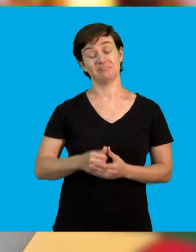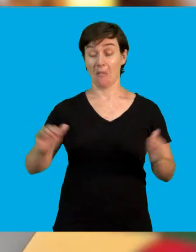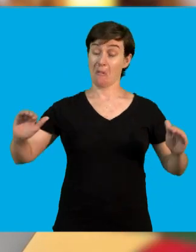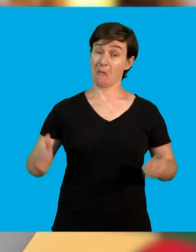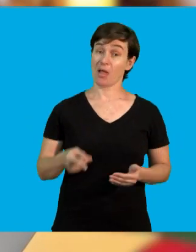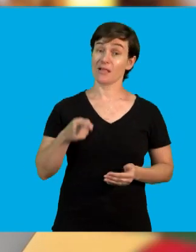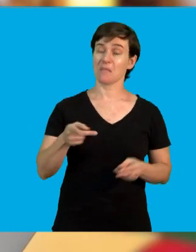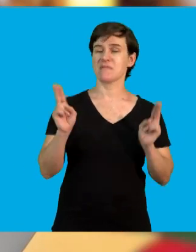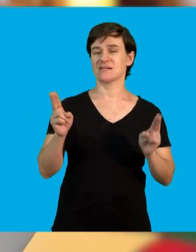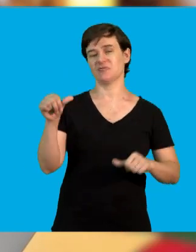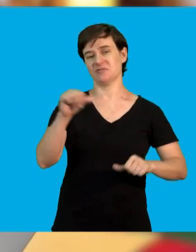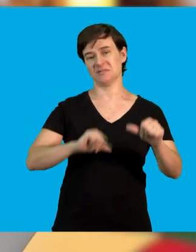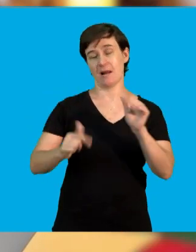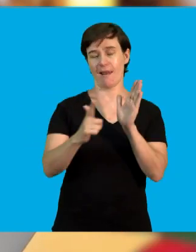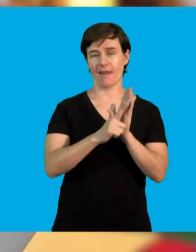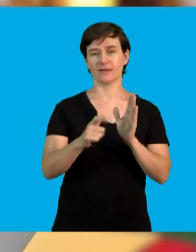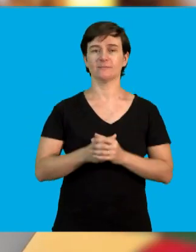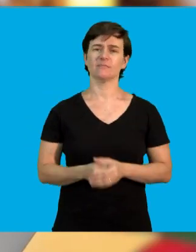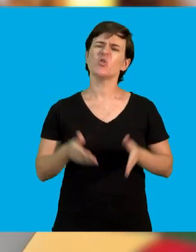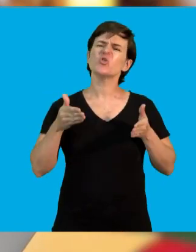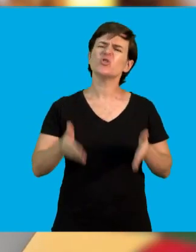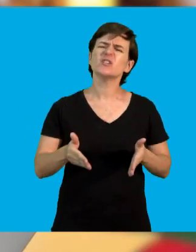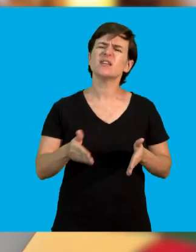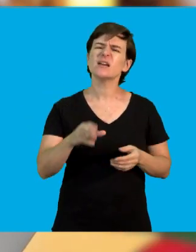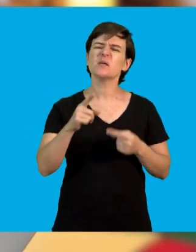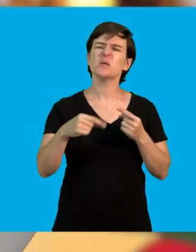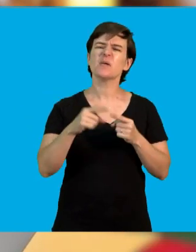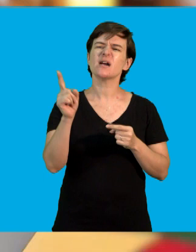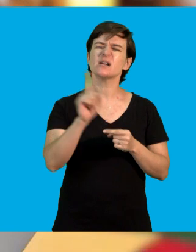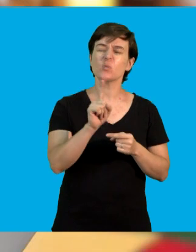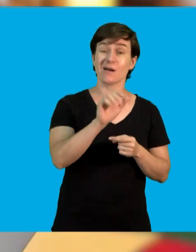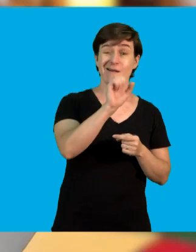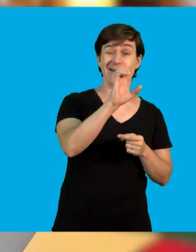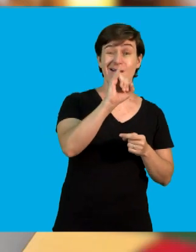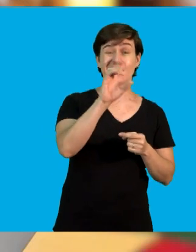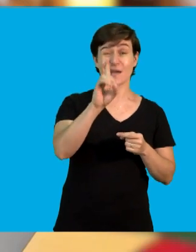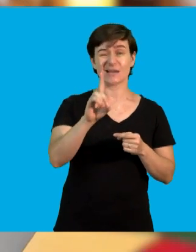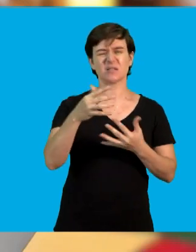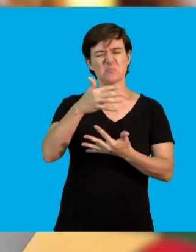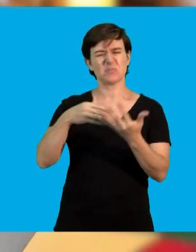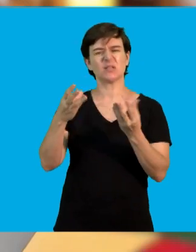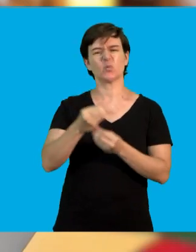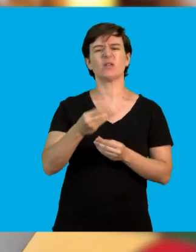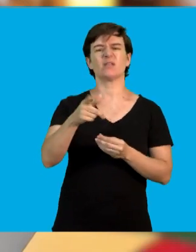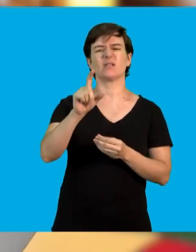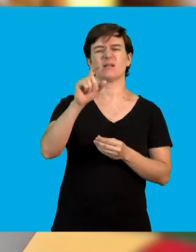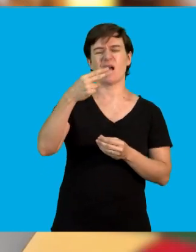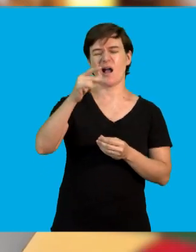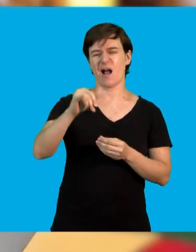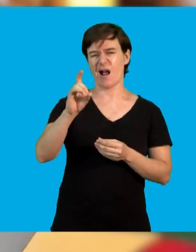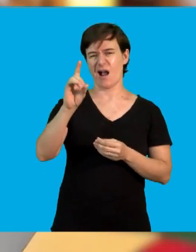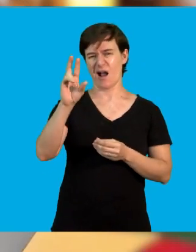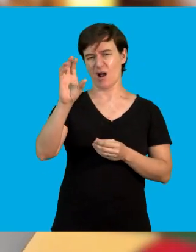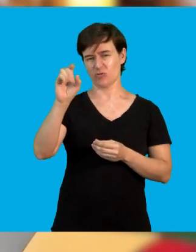Hello learners and welcome to your natural sciences lesson. So today we're dealing with acids that are reacting with metal hydroxides. But then before